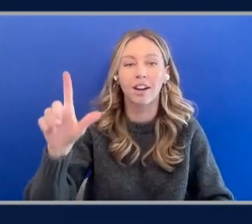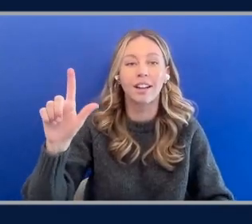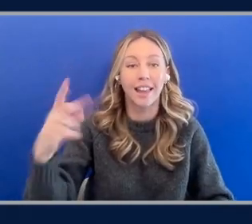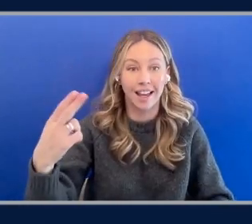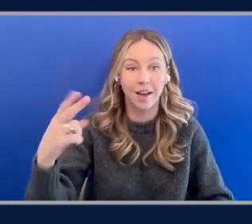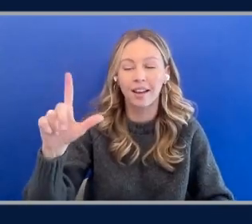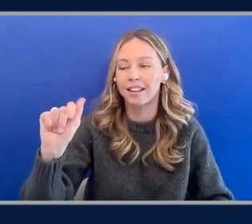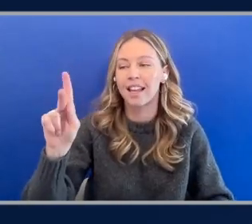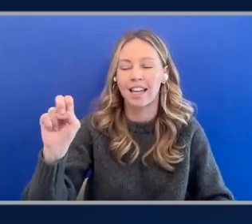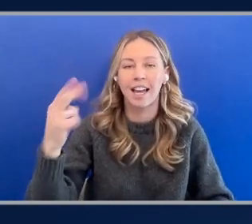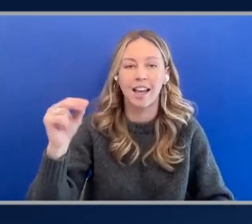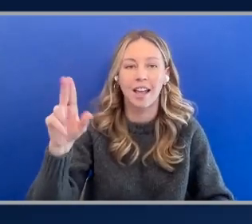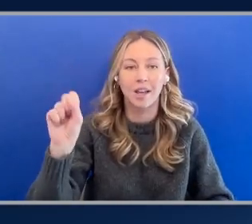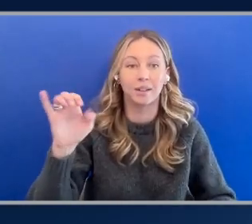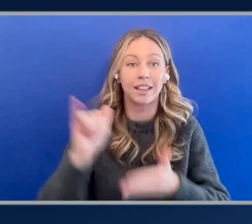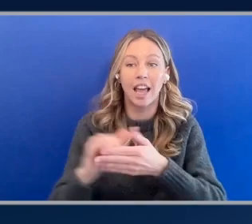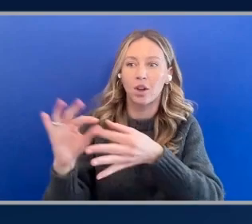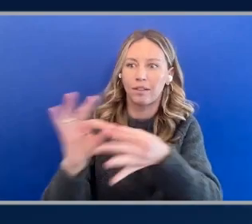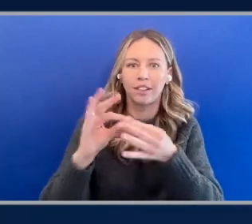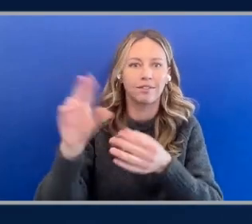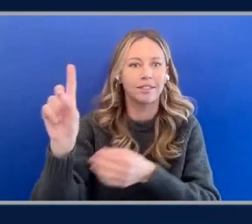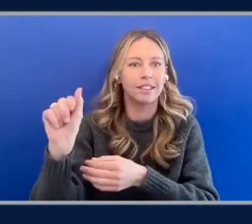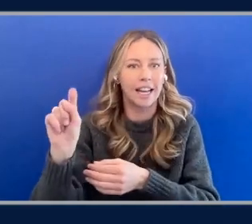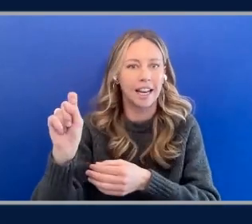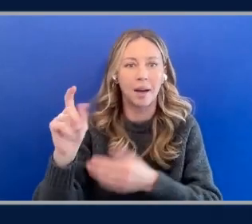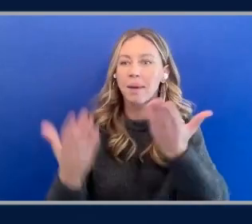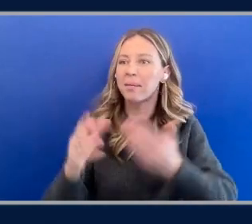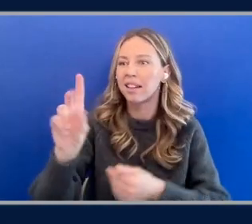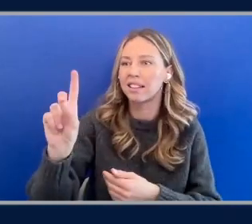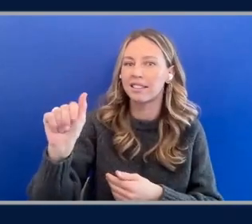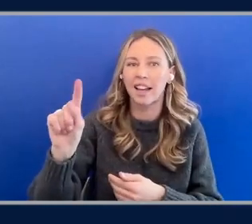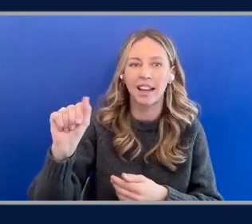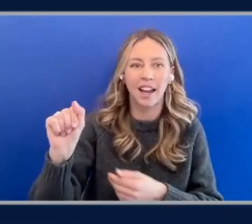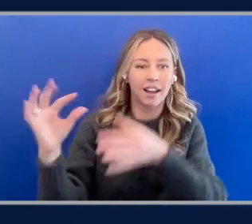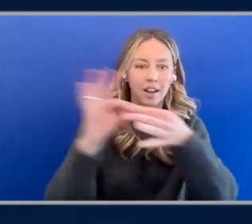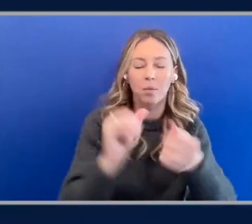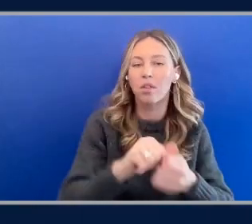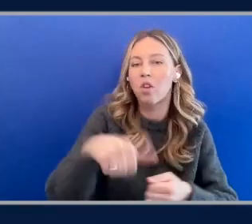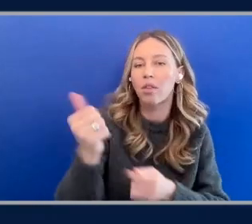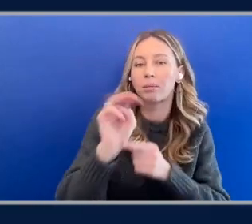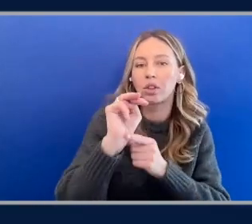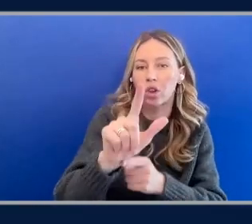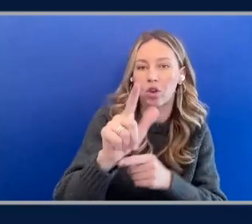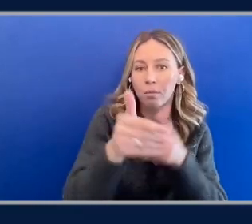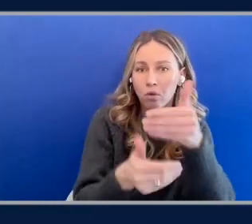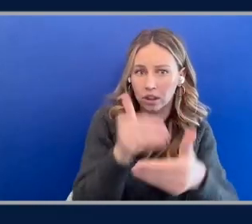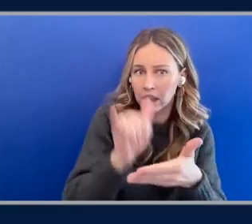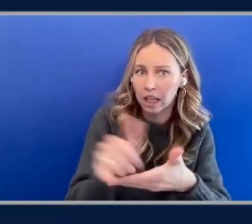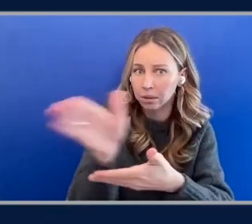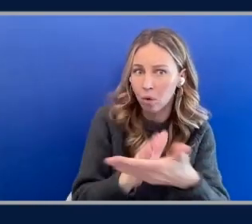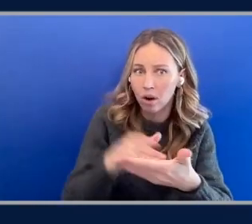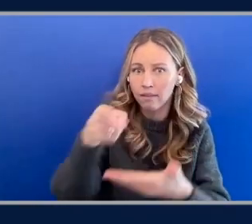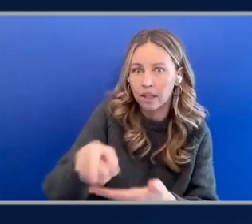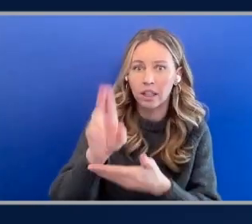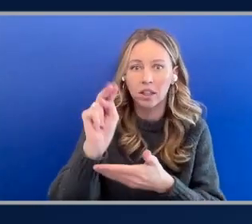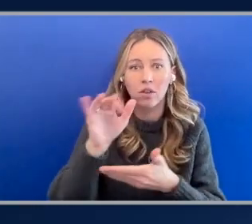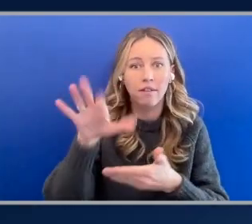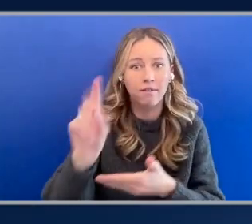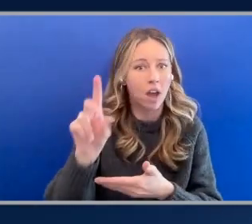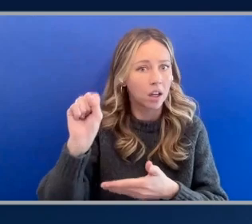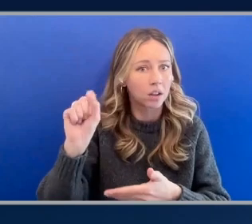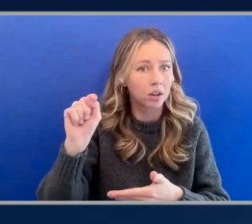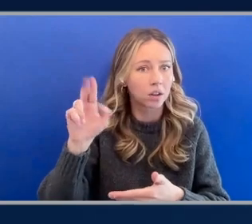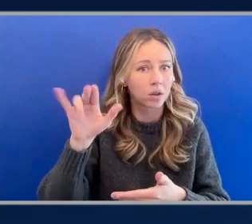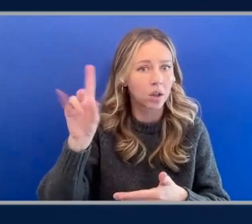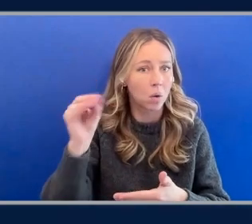of data. It sounds like maybe data being unified with other machine learning processes is part of the Studio unified experience. Can you tell us how those two